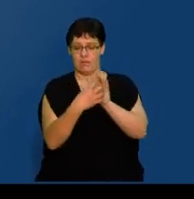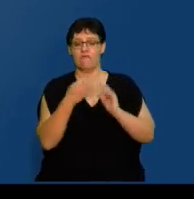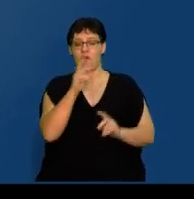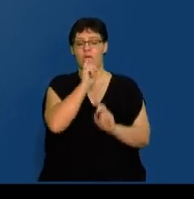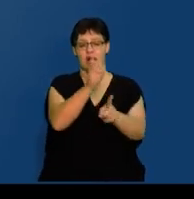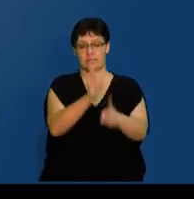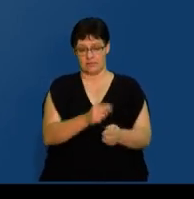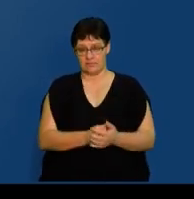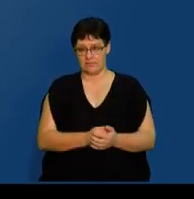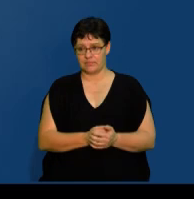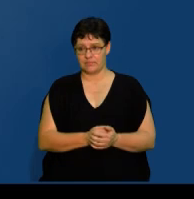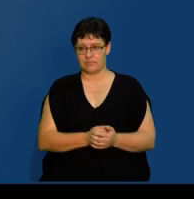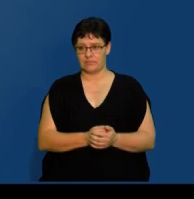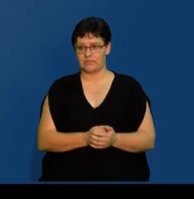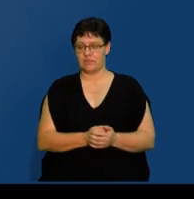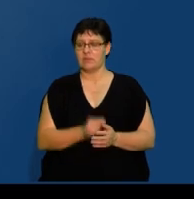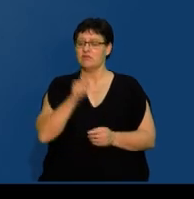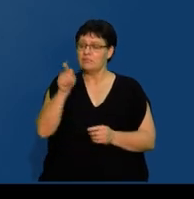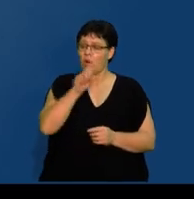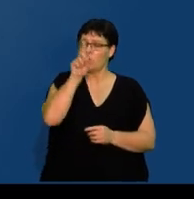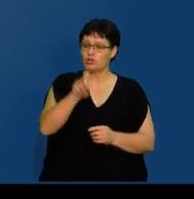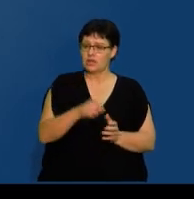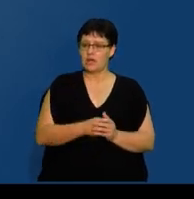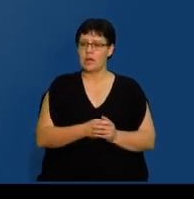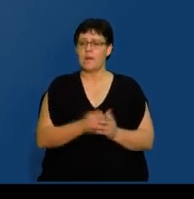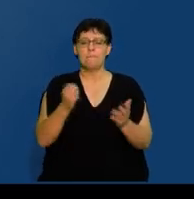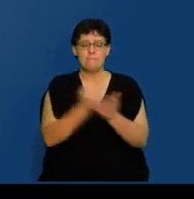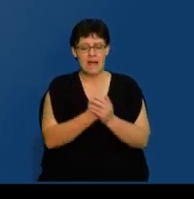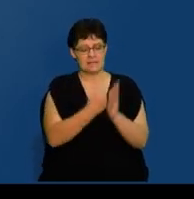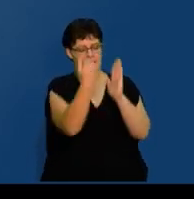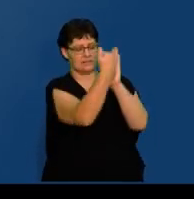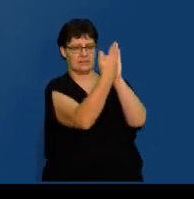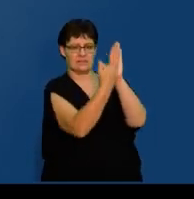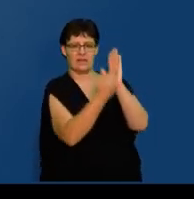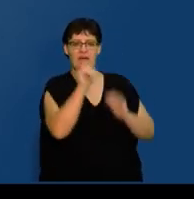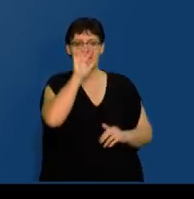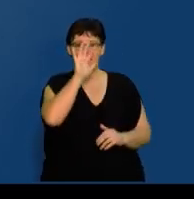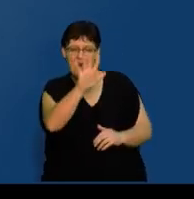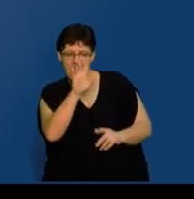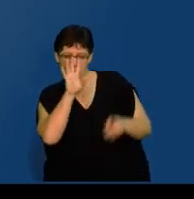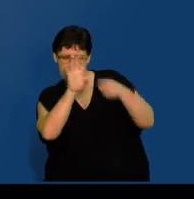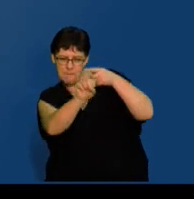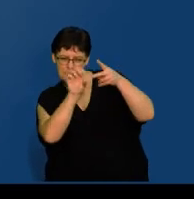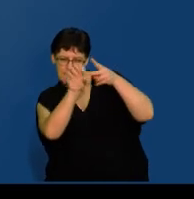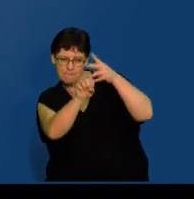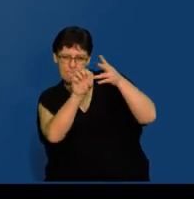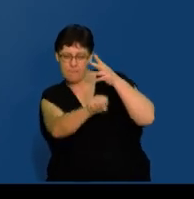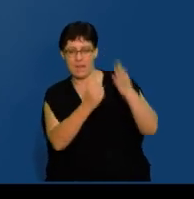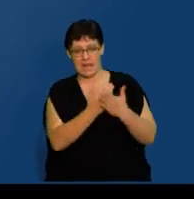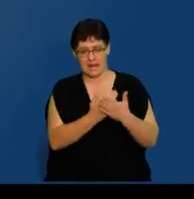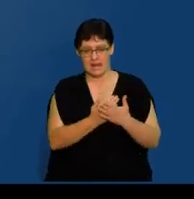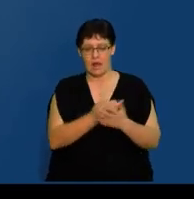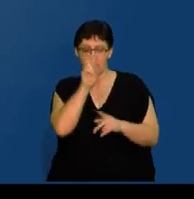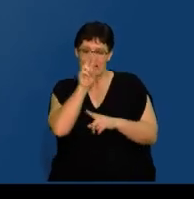answer. So guys, in this question, you've got to be able to list the 5 observable reasons. And often we get learners